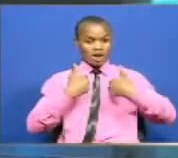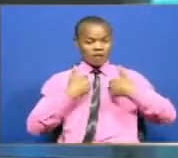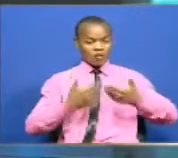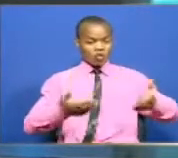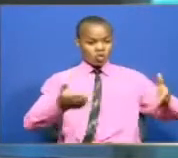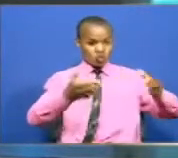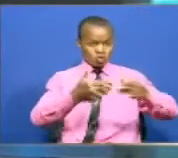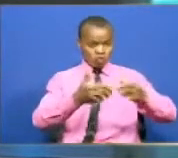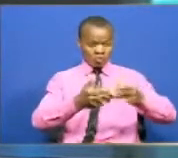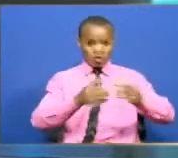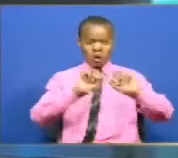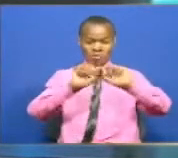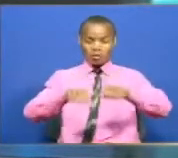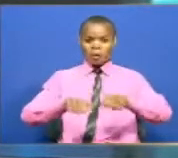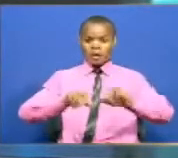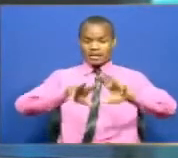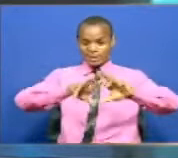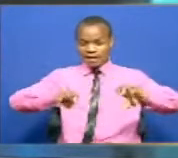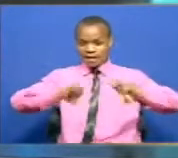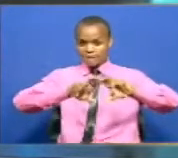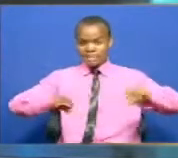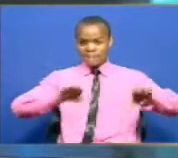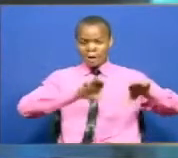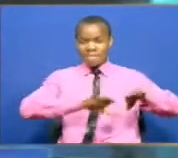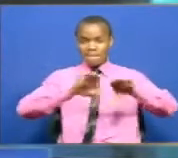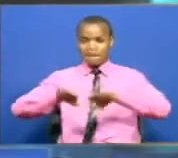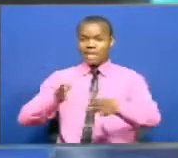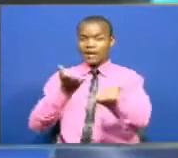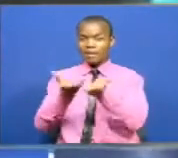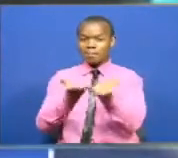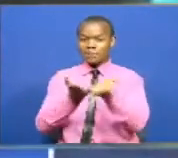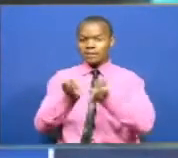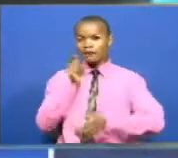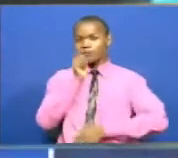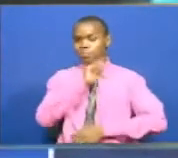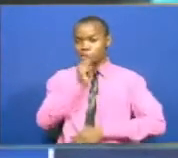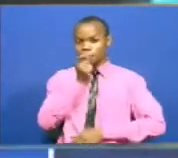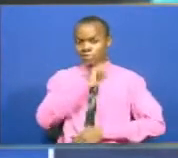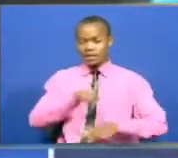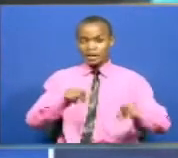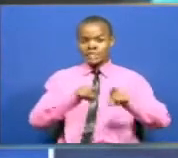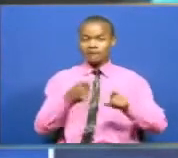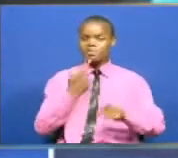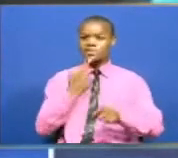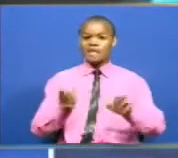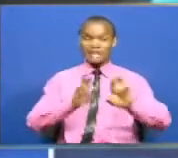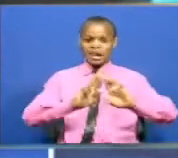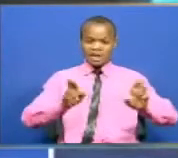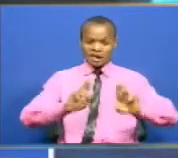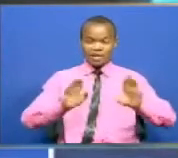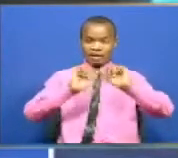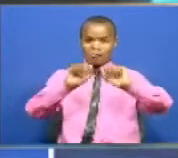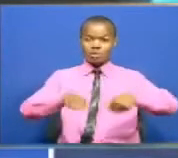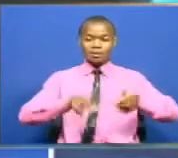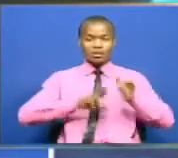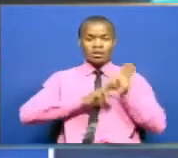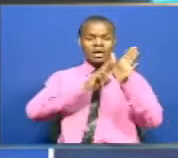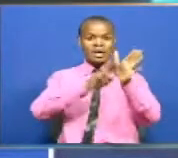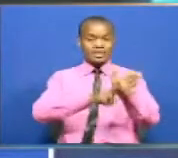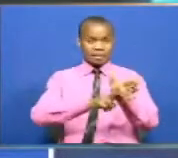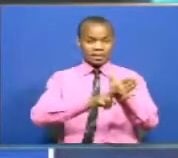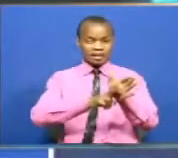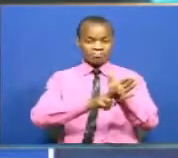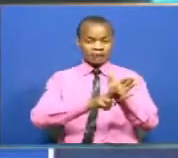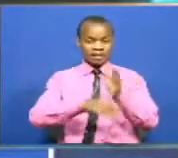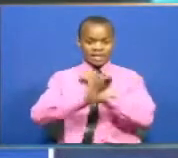will secure global markets for miraa, saying he is ready to be a special envoy to lobby for the foreign markets for the cash crop.